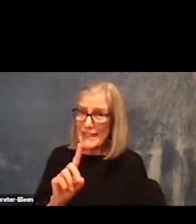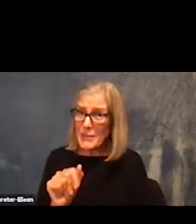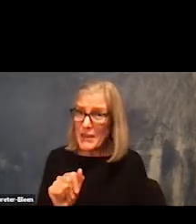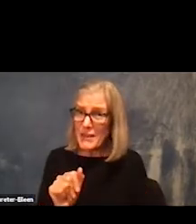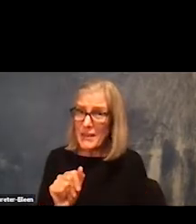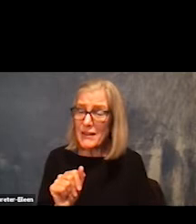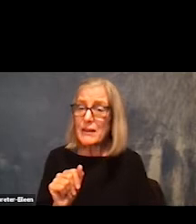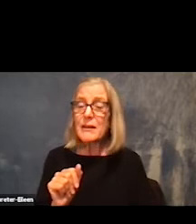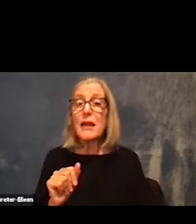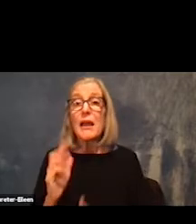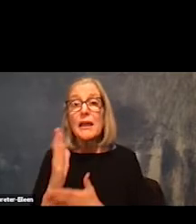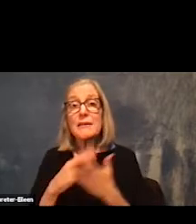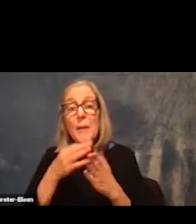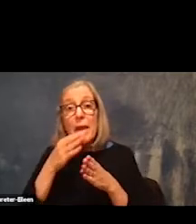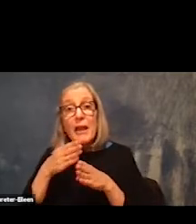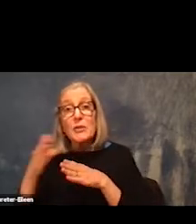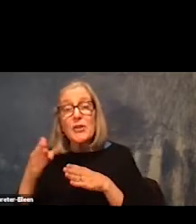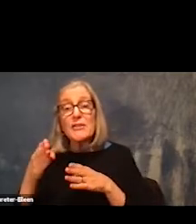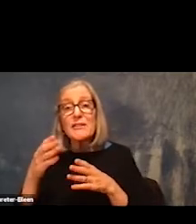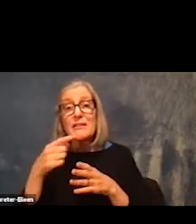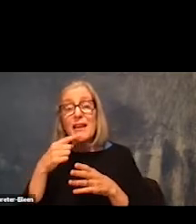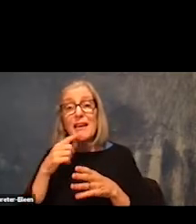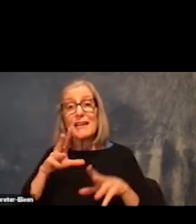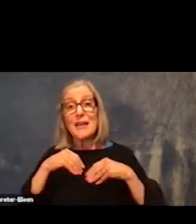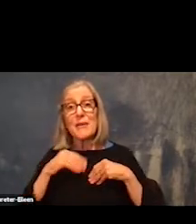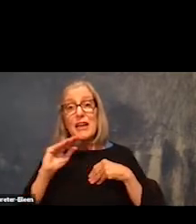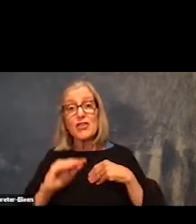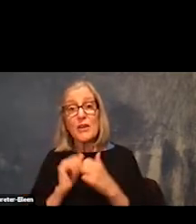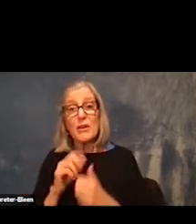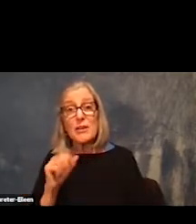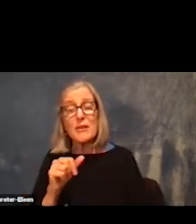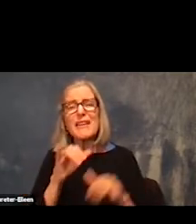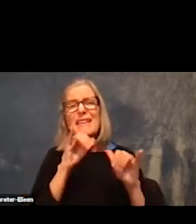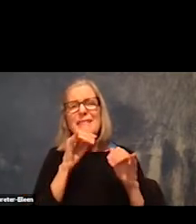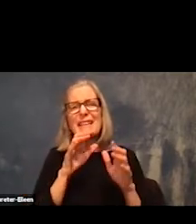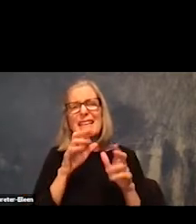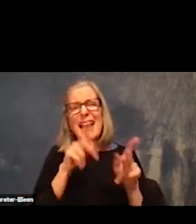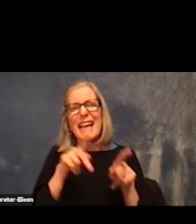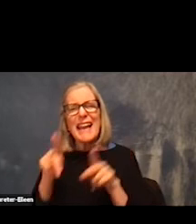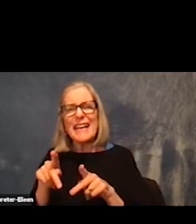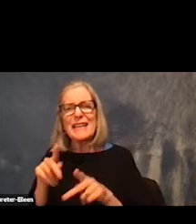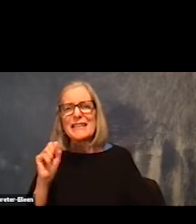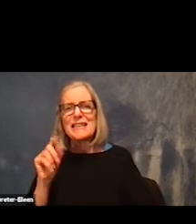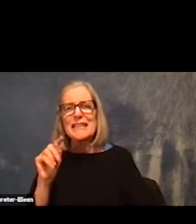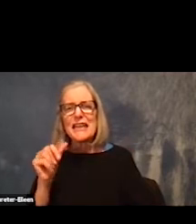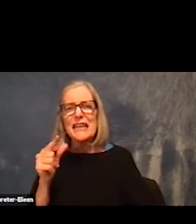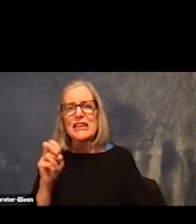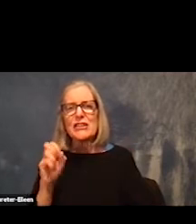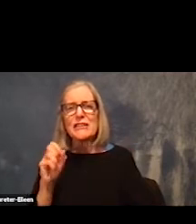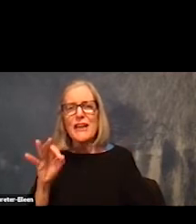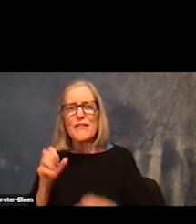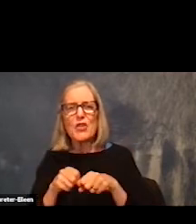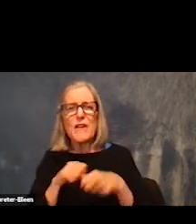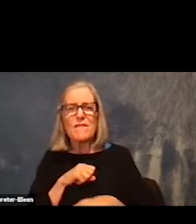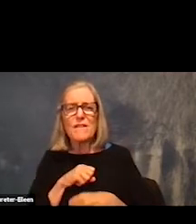their disability is like the stages of grief. And I've listed on here the stages of grief. Sometimes it's written as 4 stages. Think about